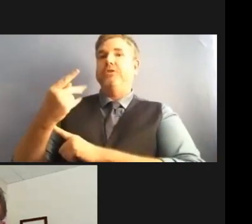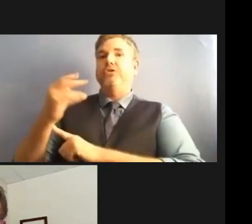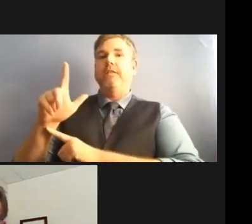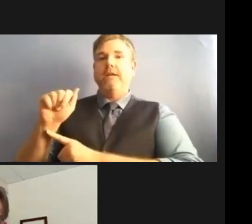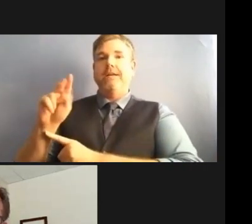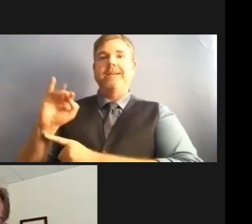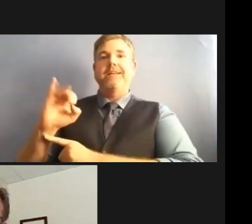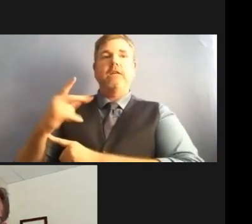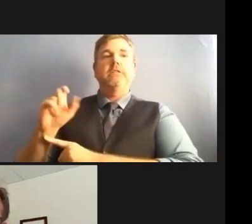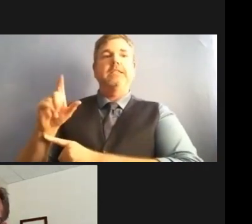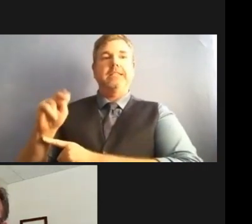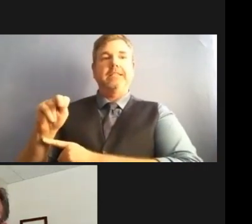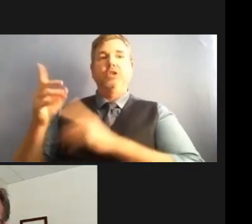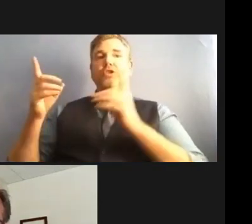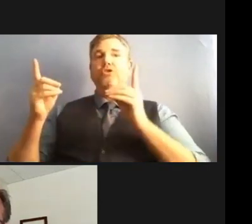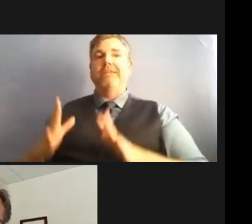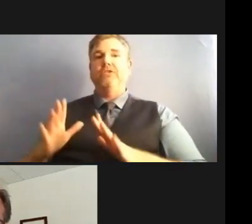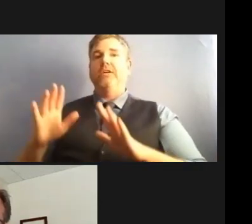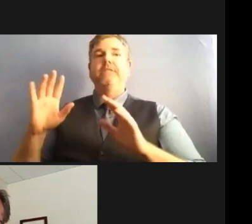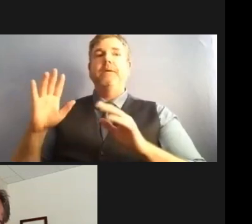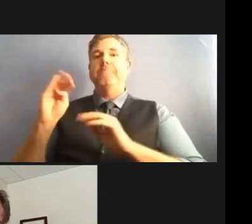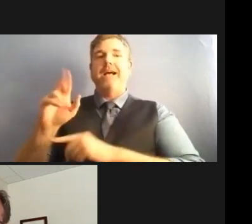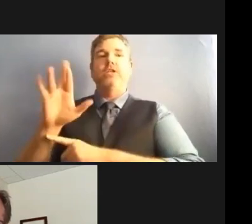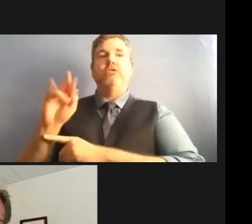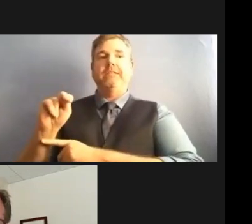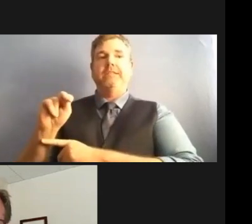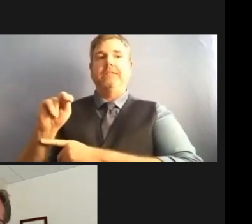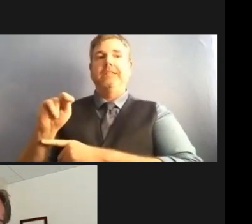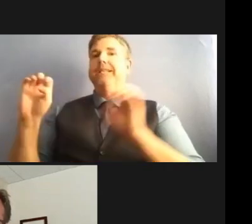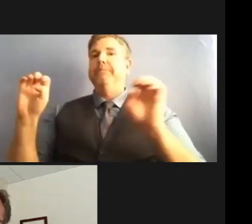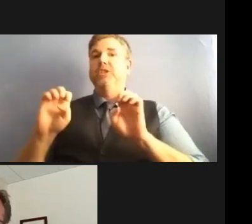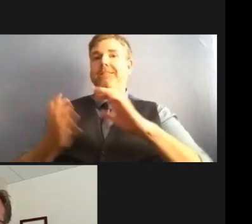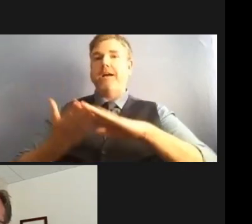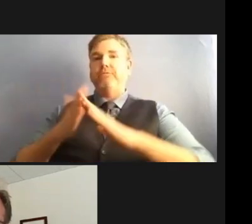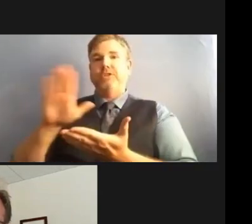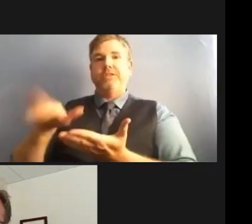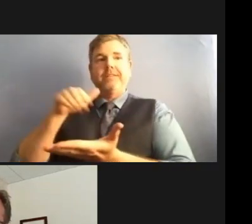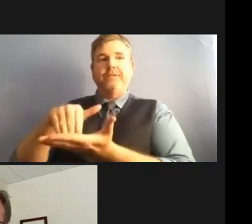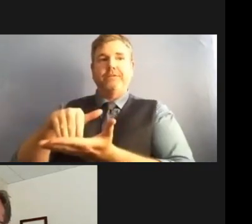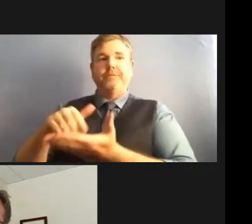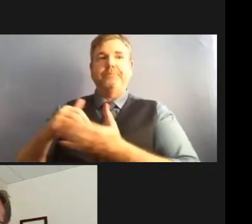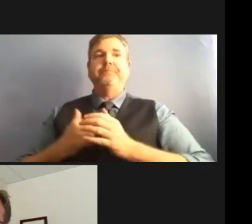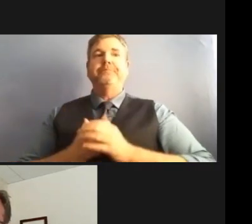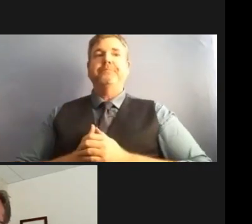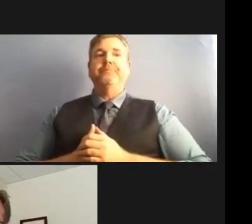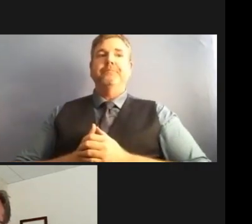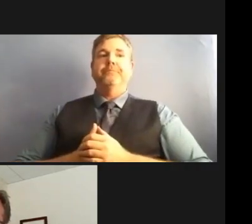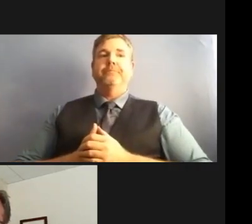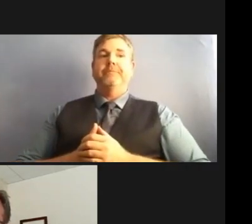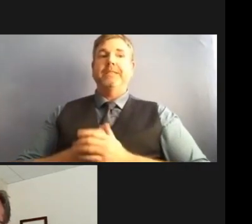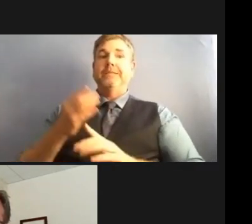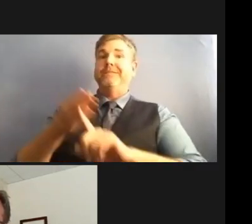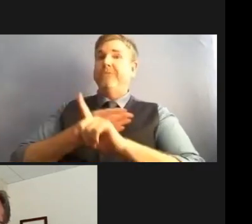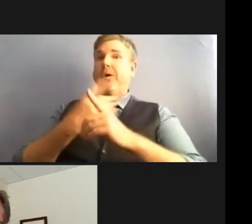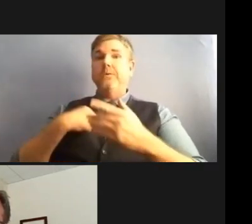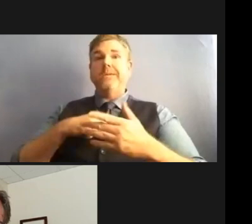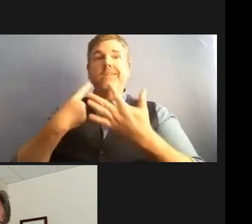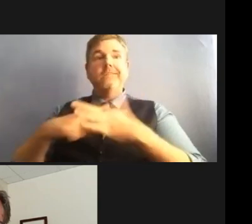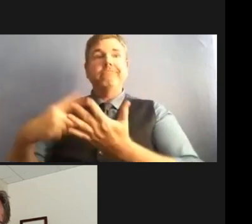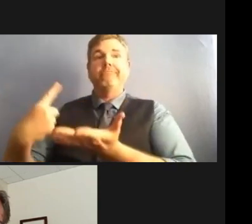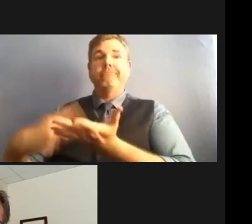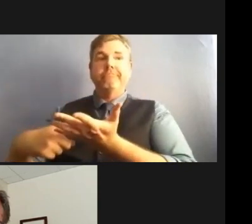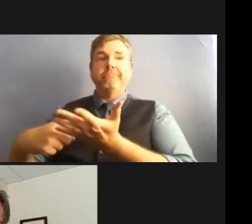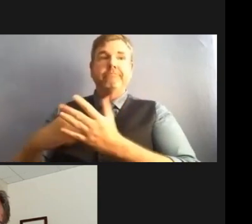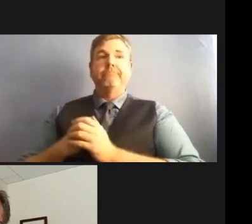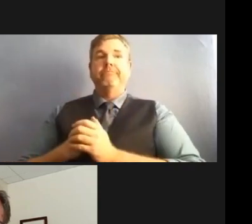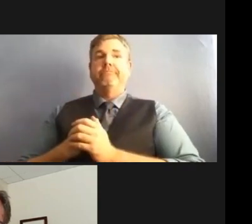of Marin's Emergency Operations Center. So before we dive into questions, Dr. Matt, can you provide us with a brief update